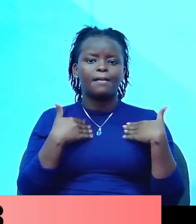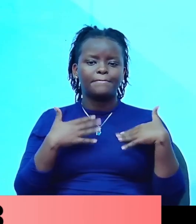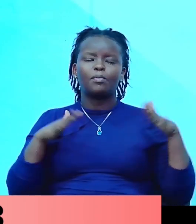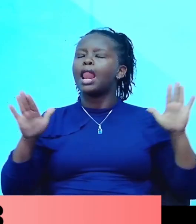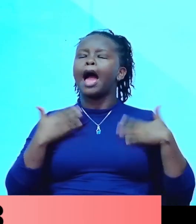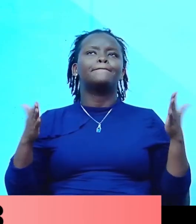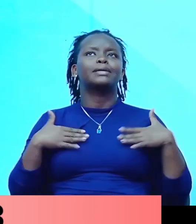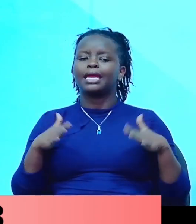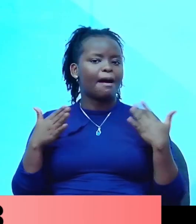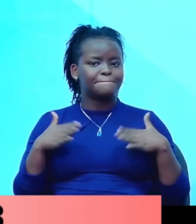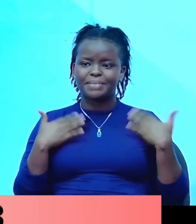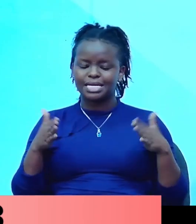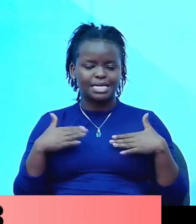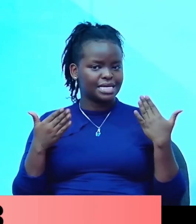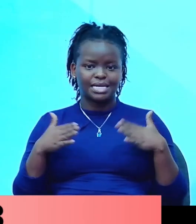together. Right. The connection is